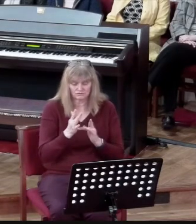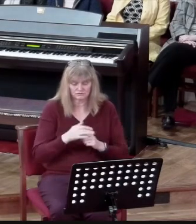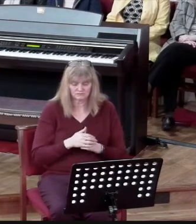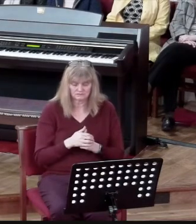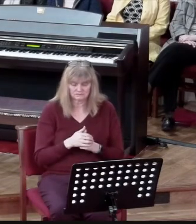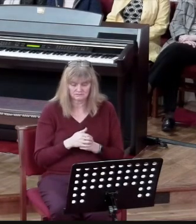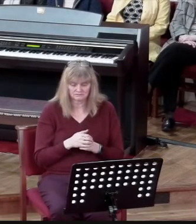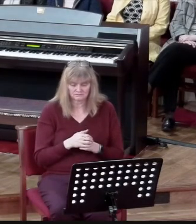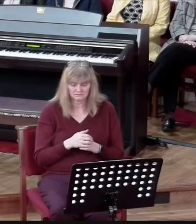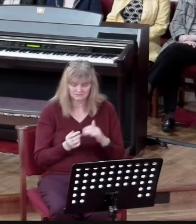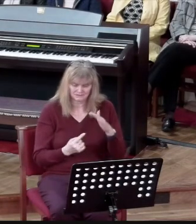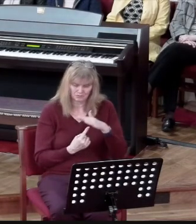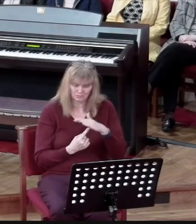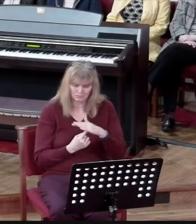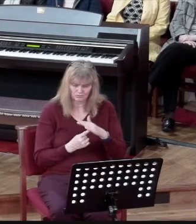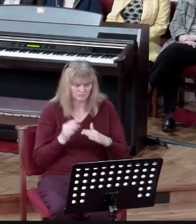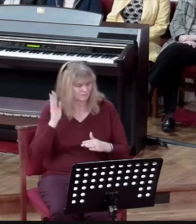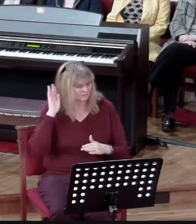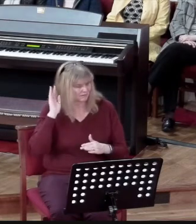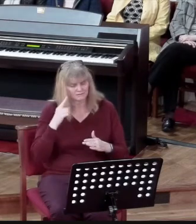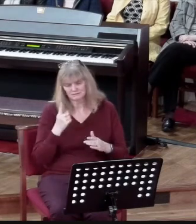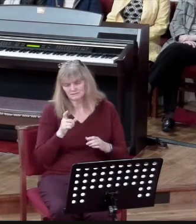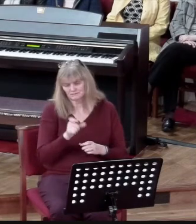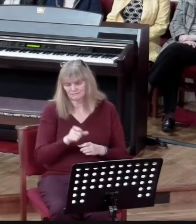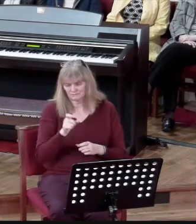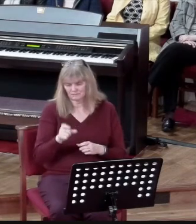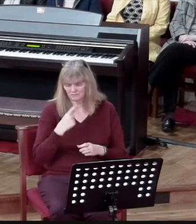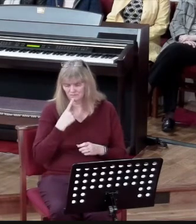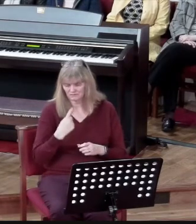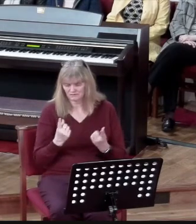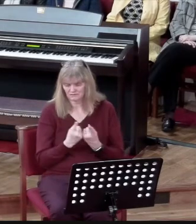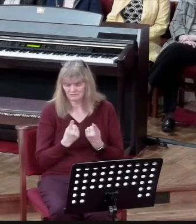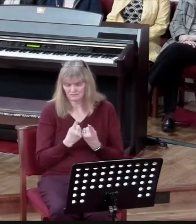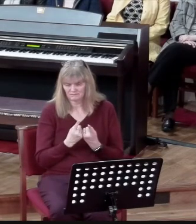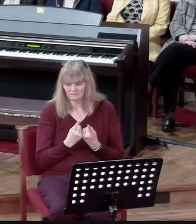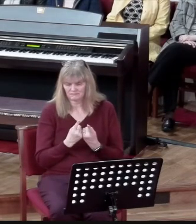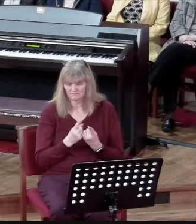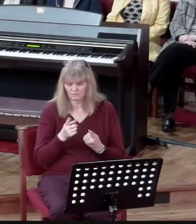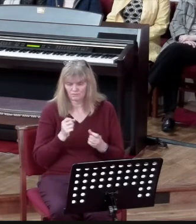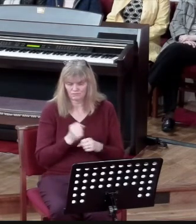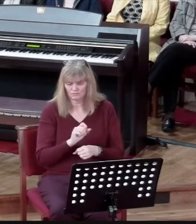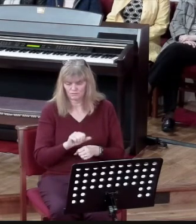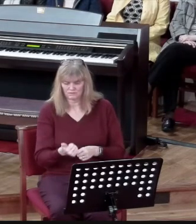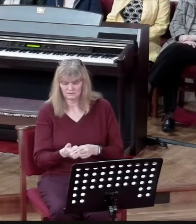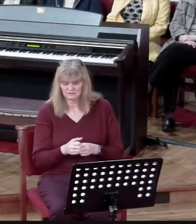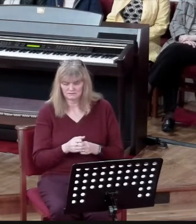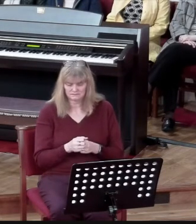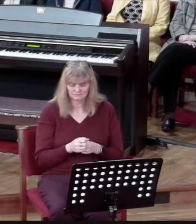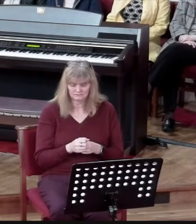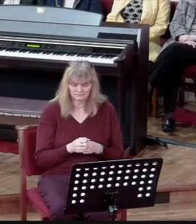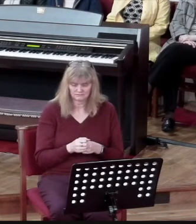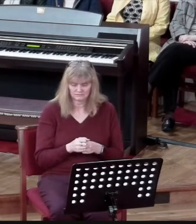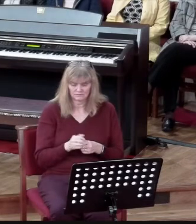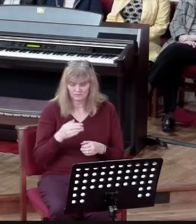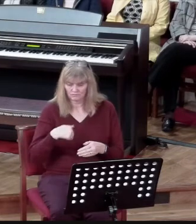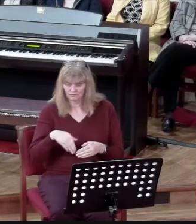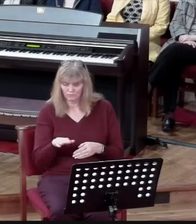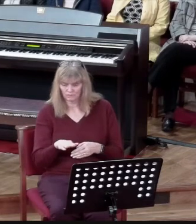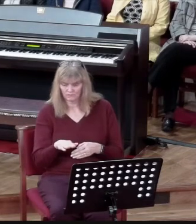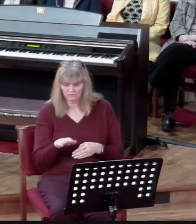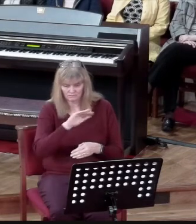quite important. You think of when Peter and John on that first Easter morning in John chapter 20, when they went to the